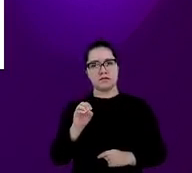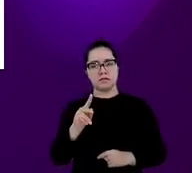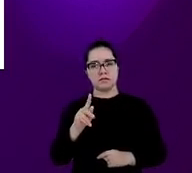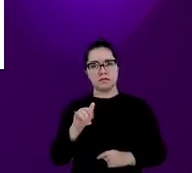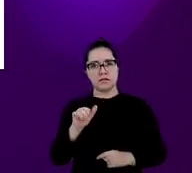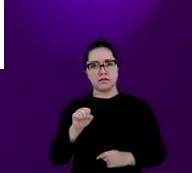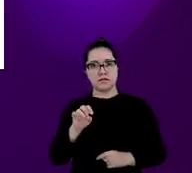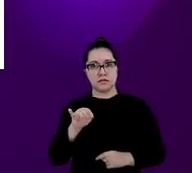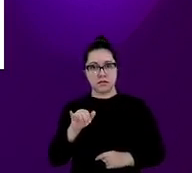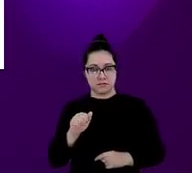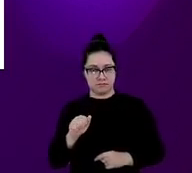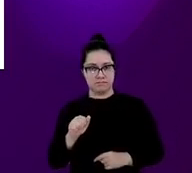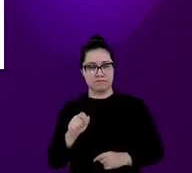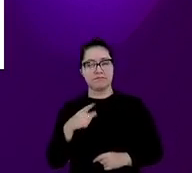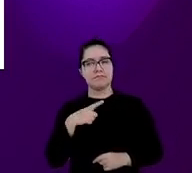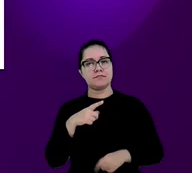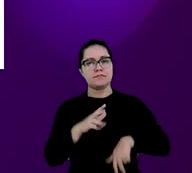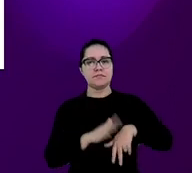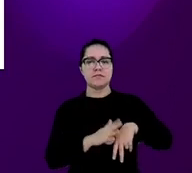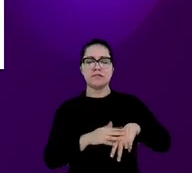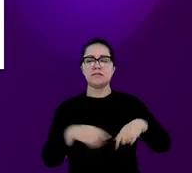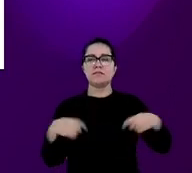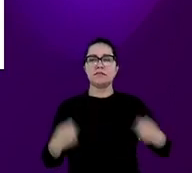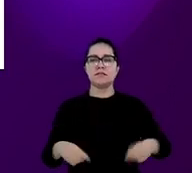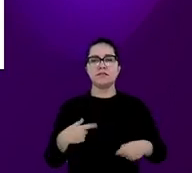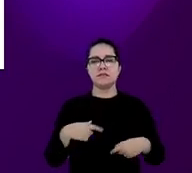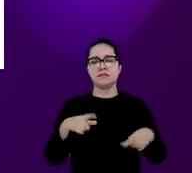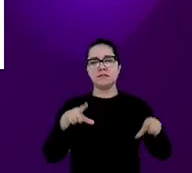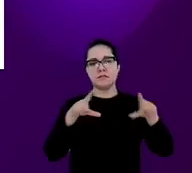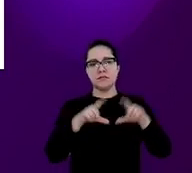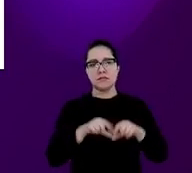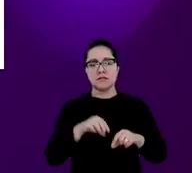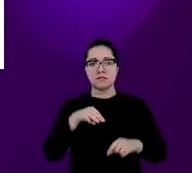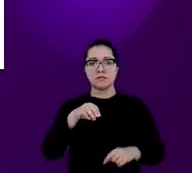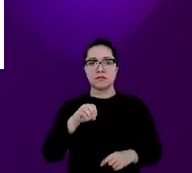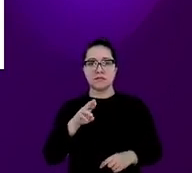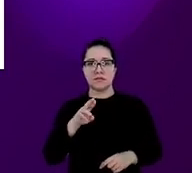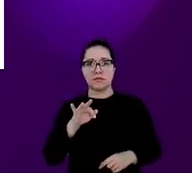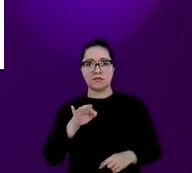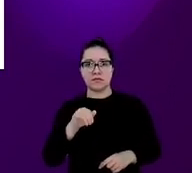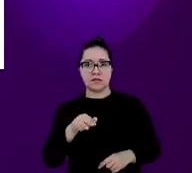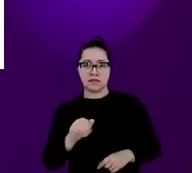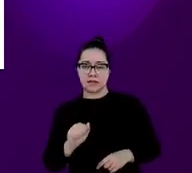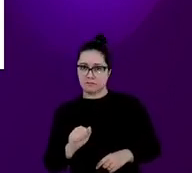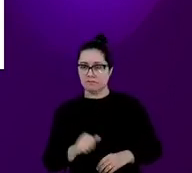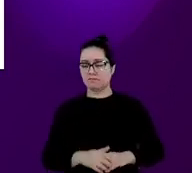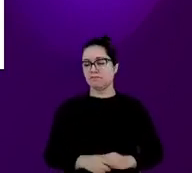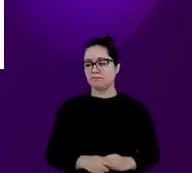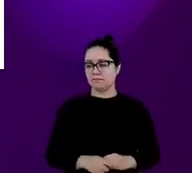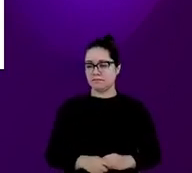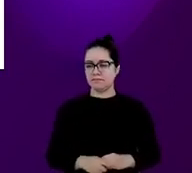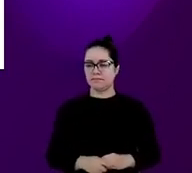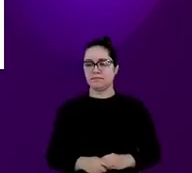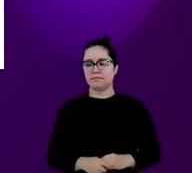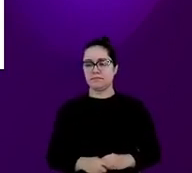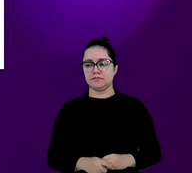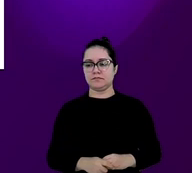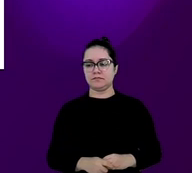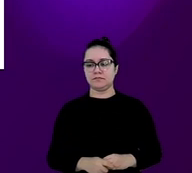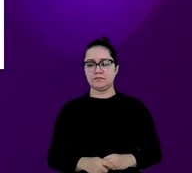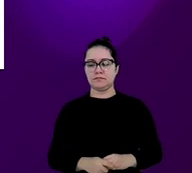of the morphine after in the pump, and they decreased the pain.